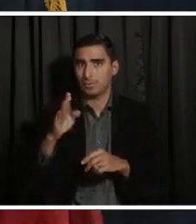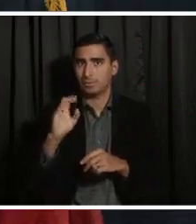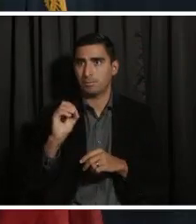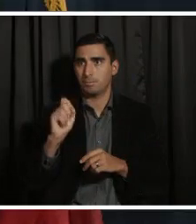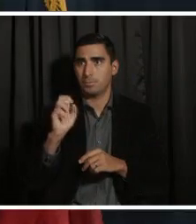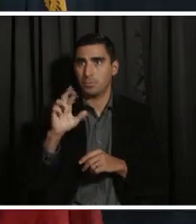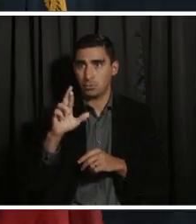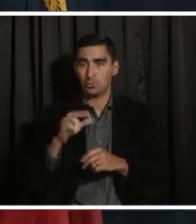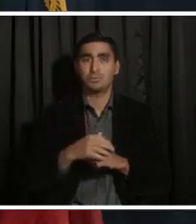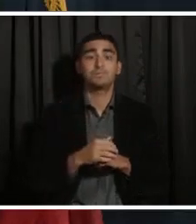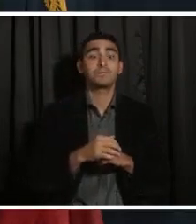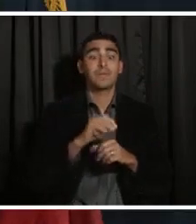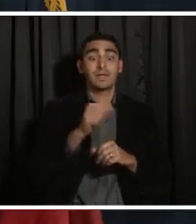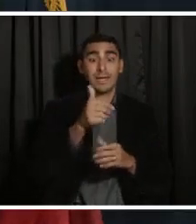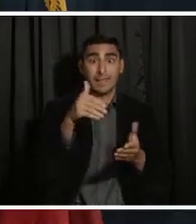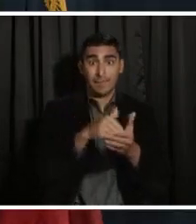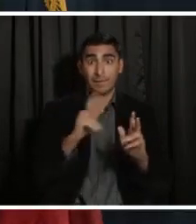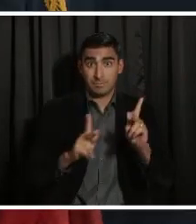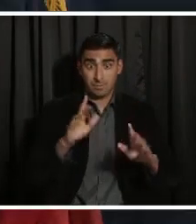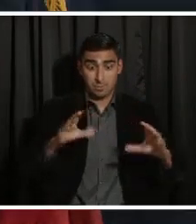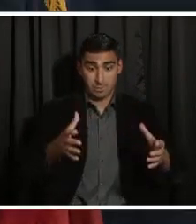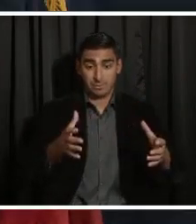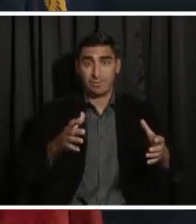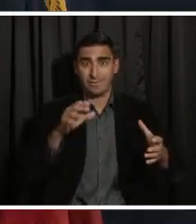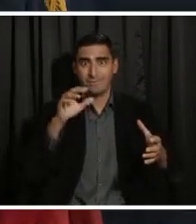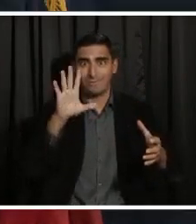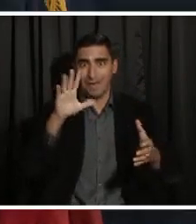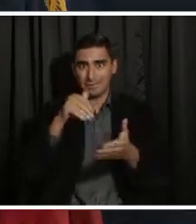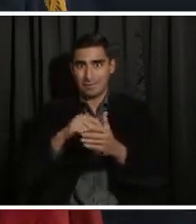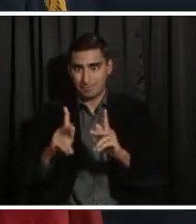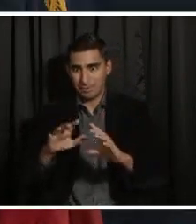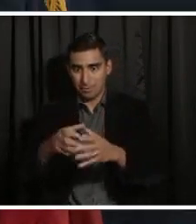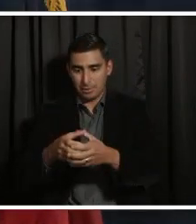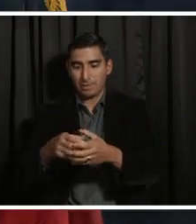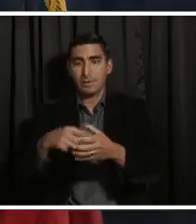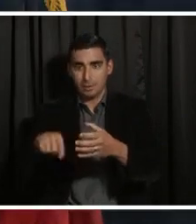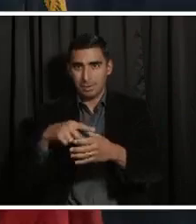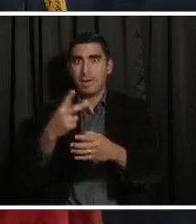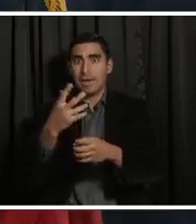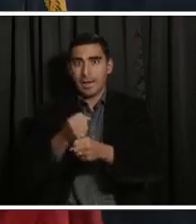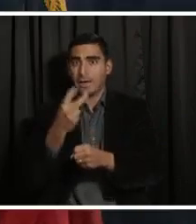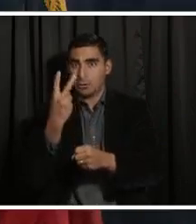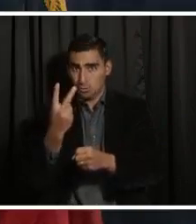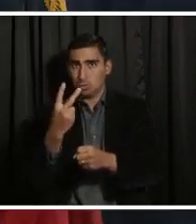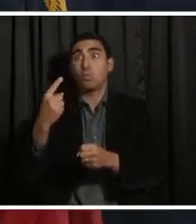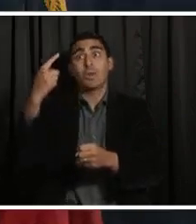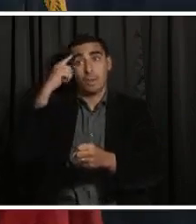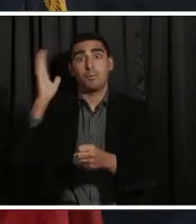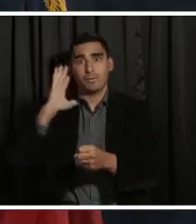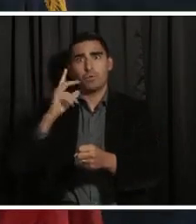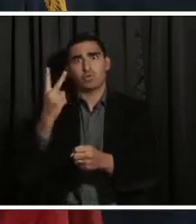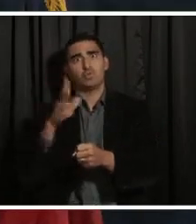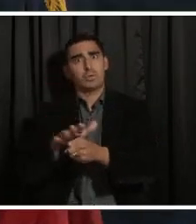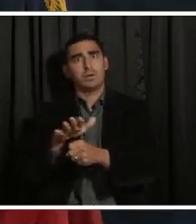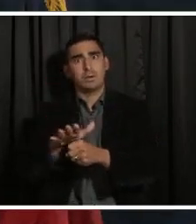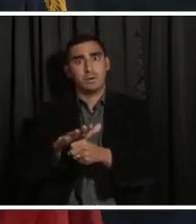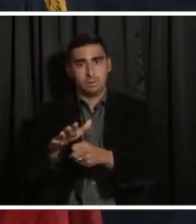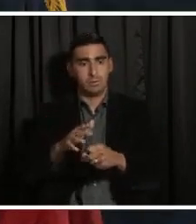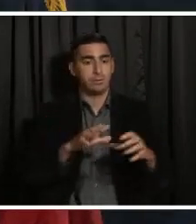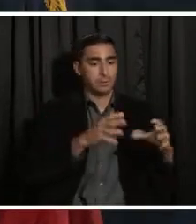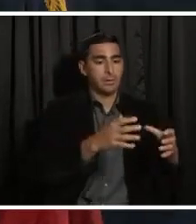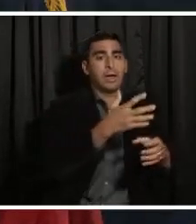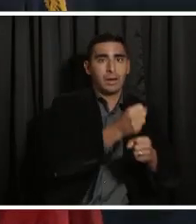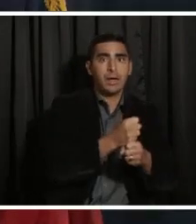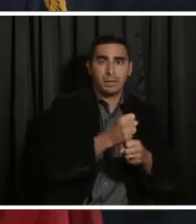people, 5,000 got the 2 doses of Pfizer, did what initially we thought we were supposed to. The other 5,000 got the booster